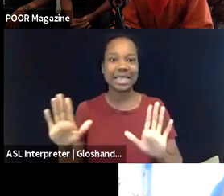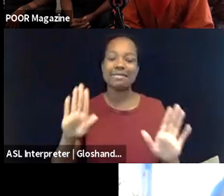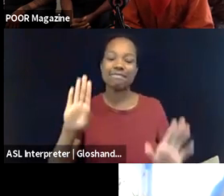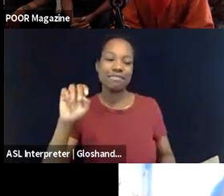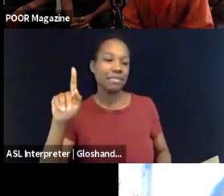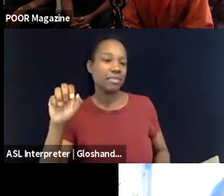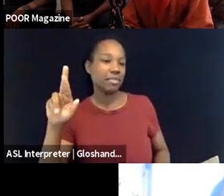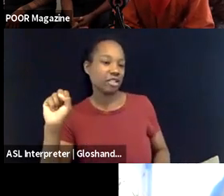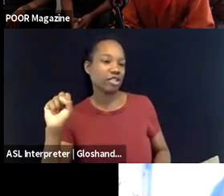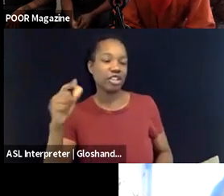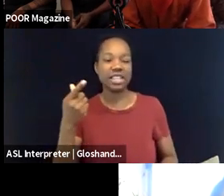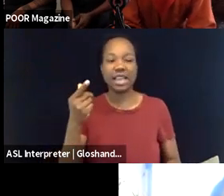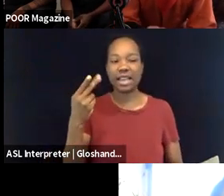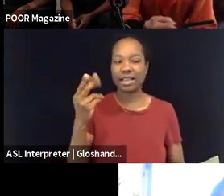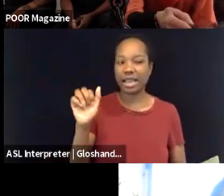appreciate support.